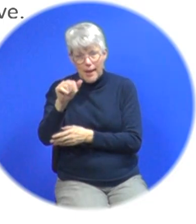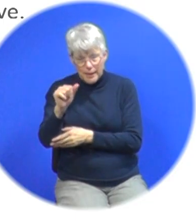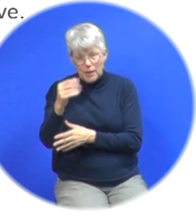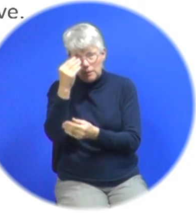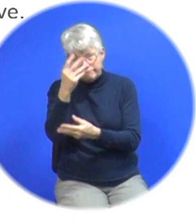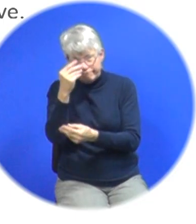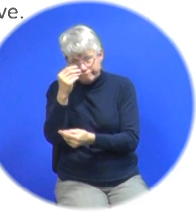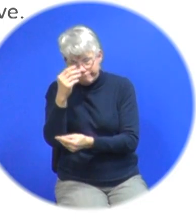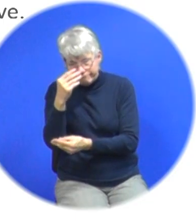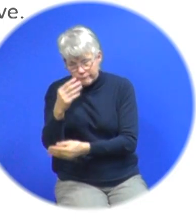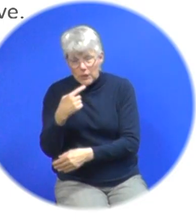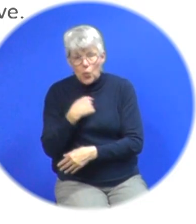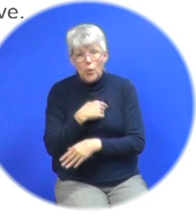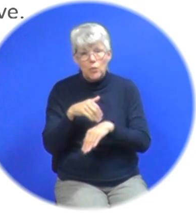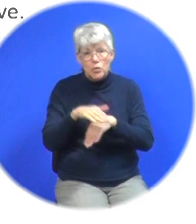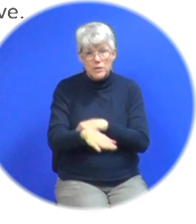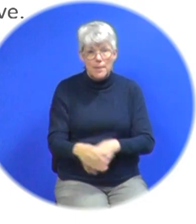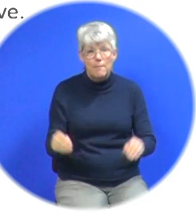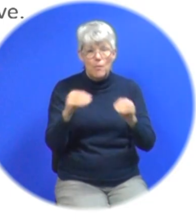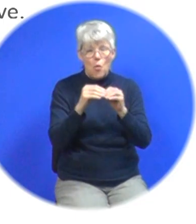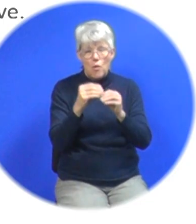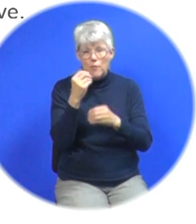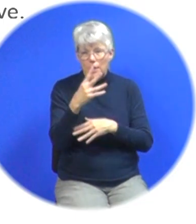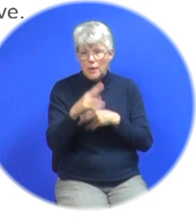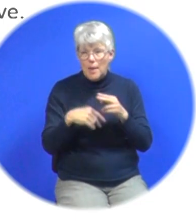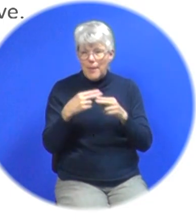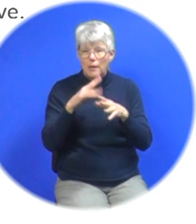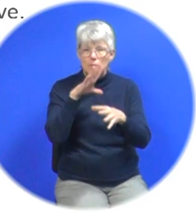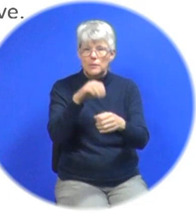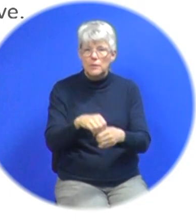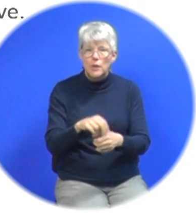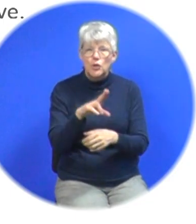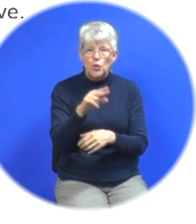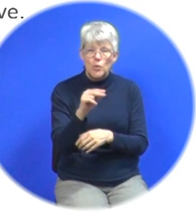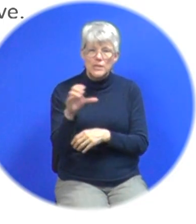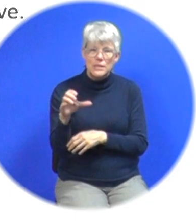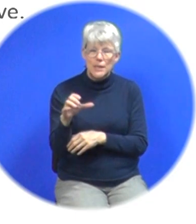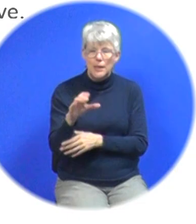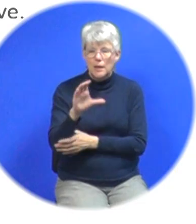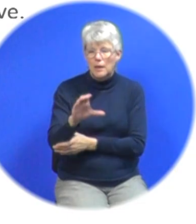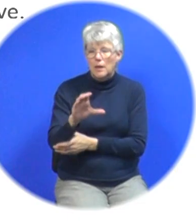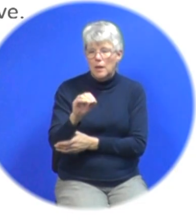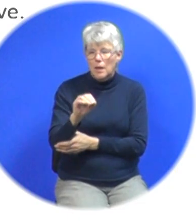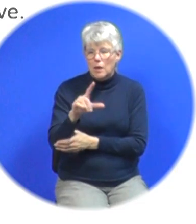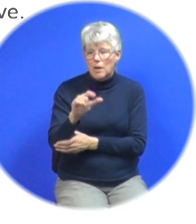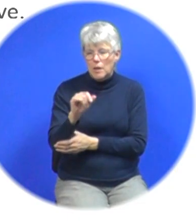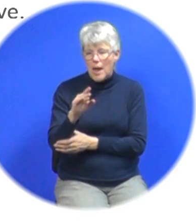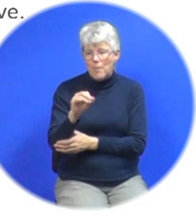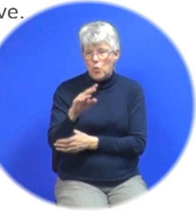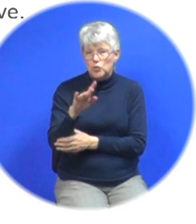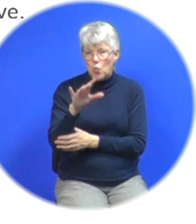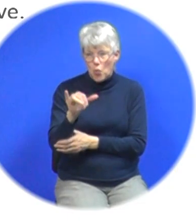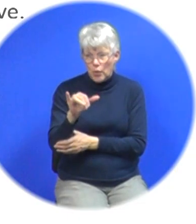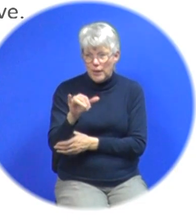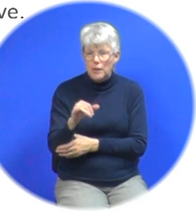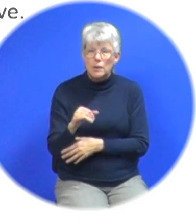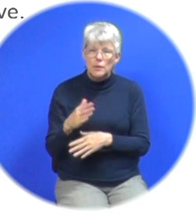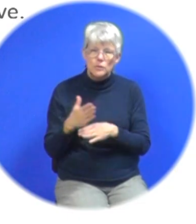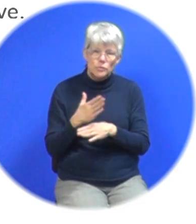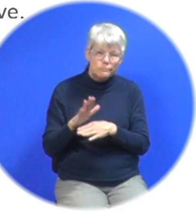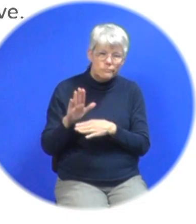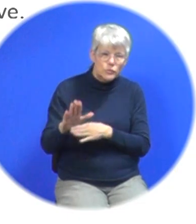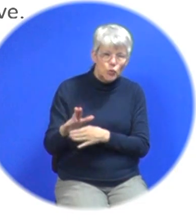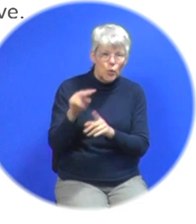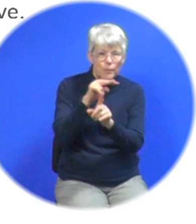we're going to send you more information about engaging with UNC Collaboratory to share your local perspective and a letter as they gear up with that